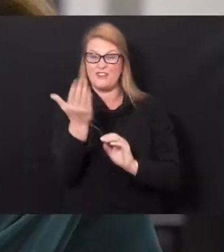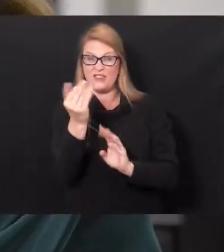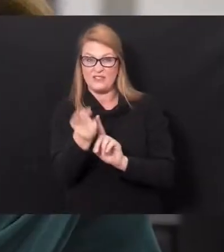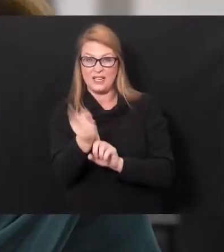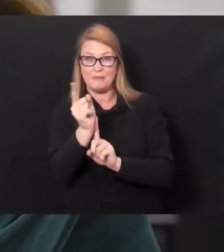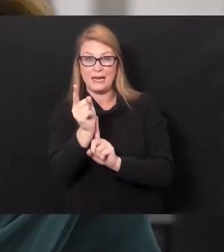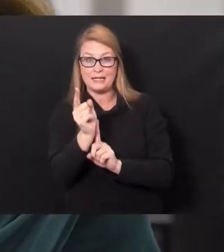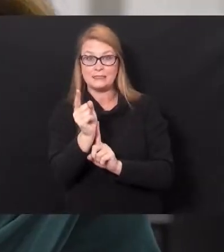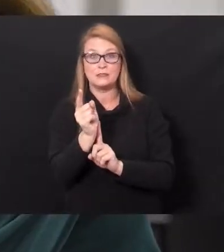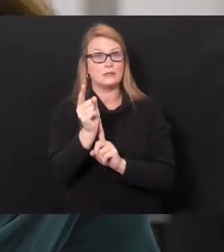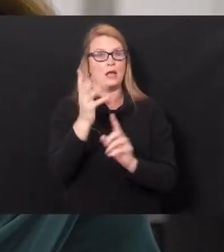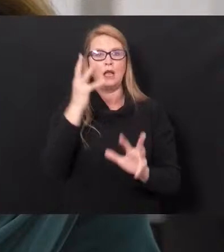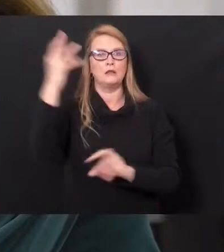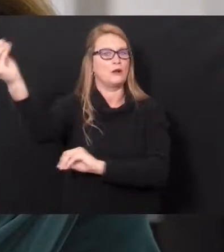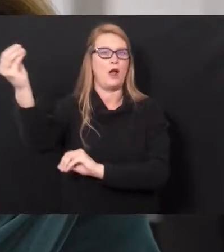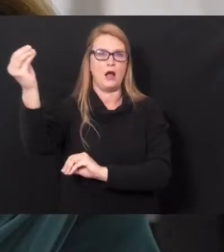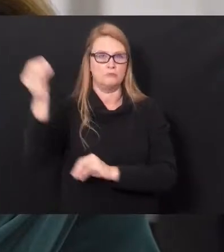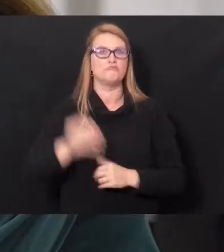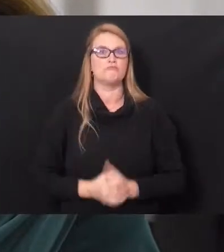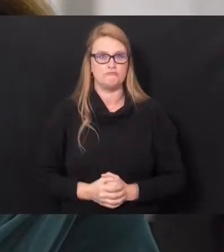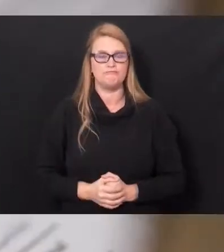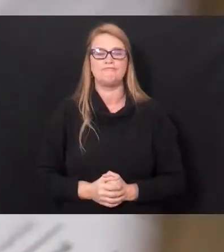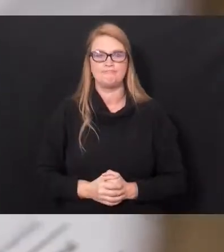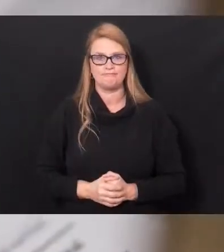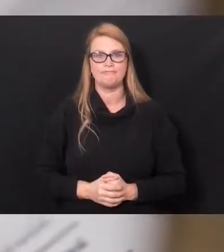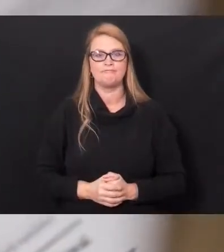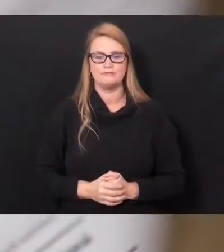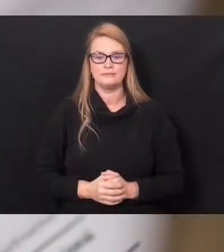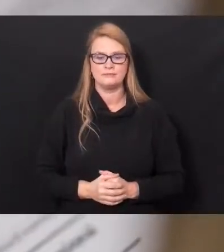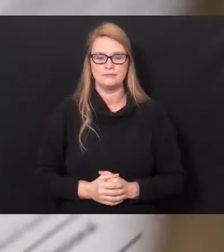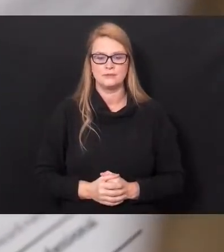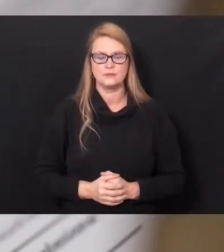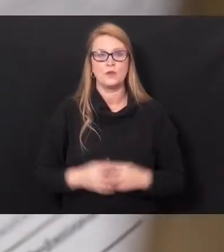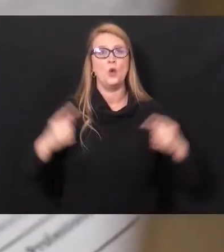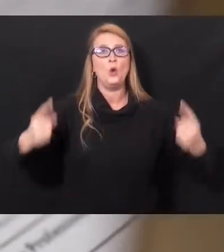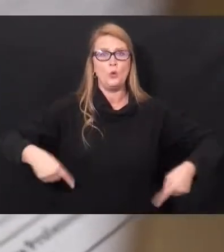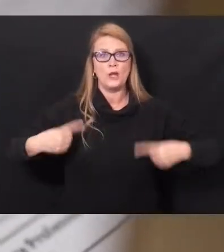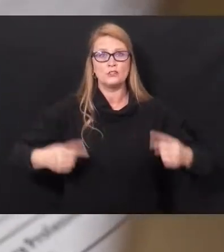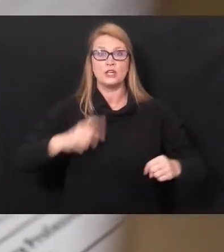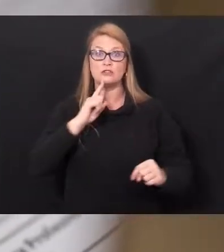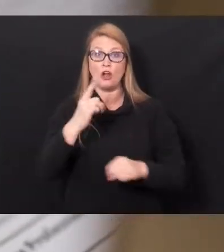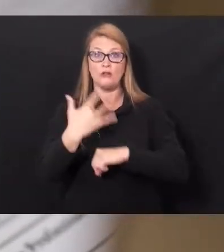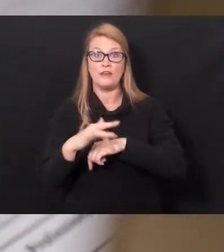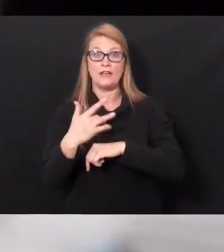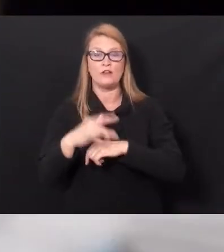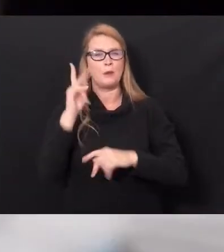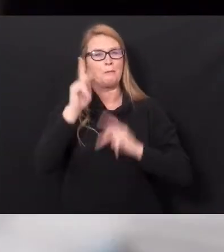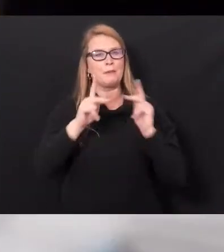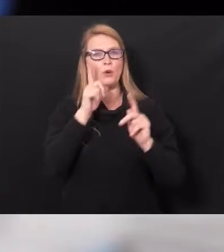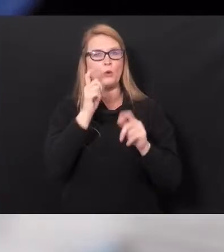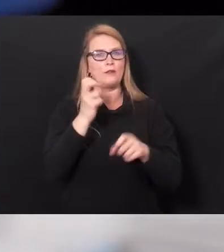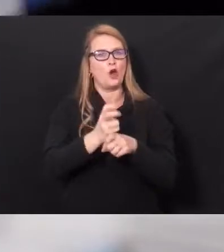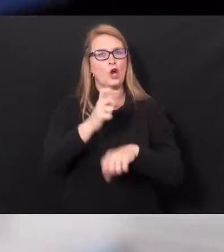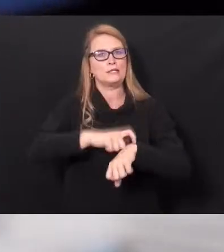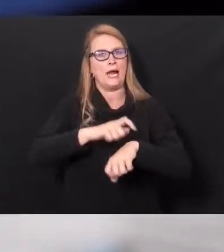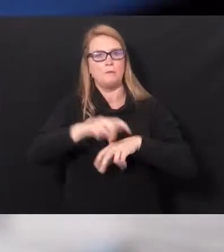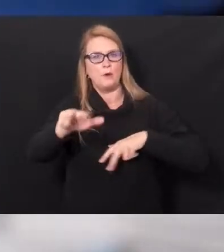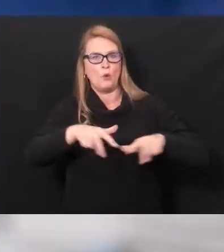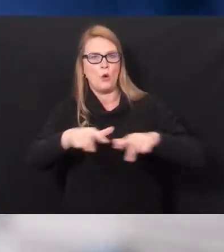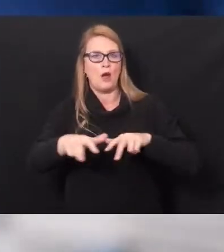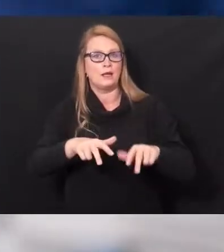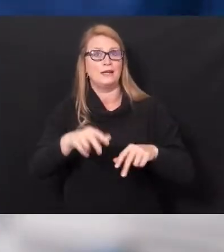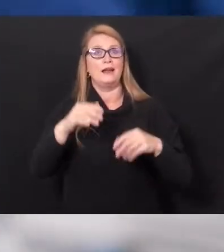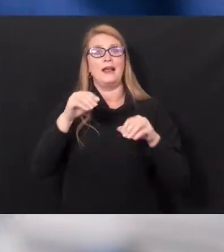observation period, and they're leaving and exiting the facility. Wheelchairs are available for those with mobility issues, and in-car